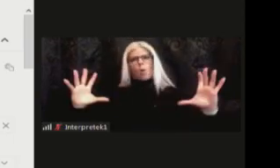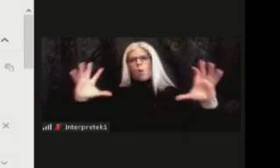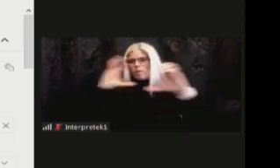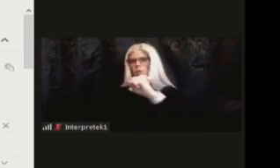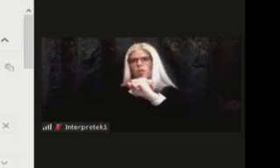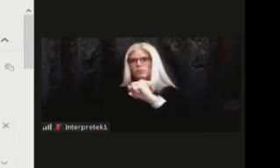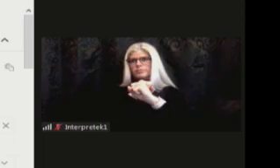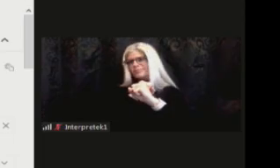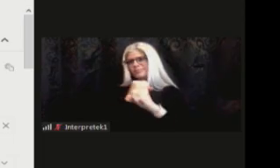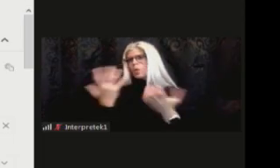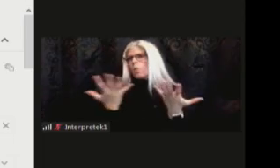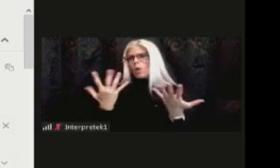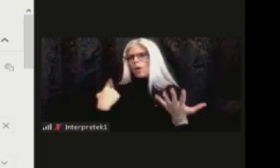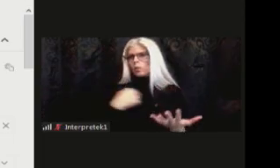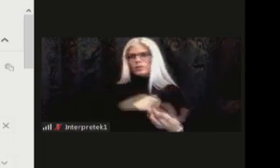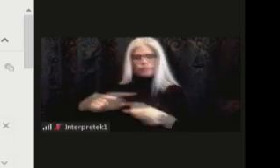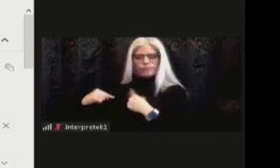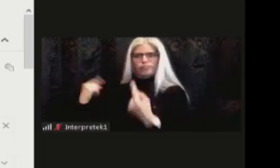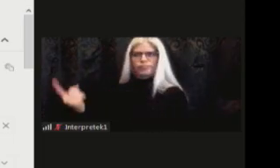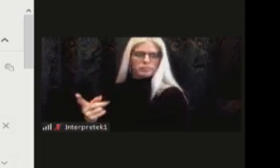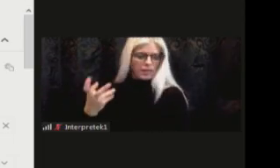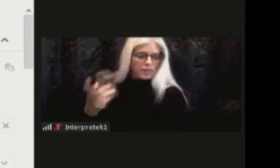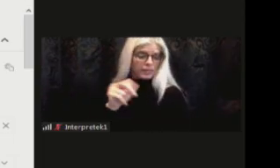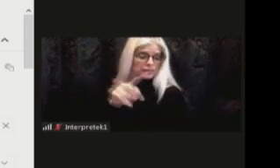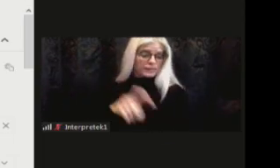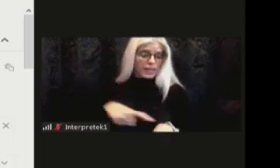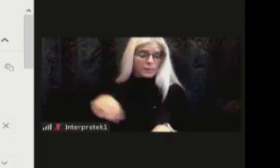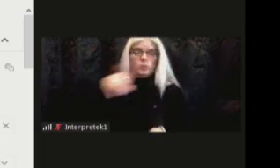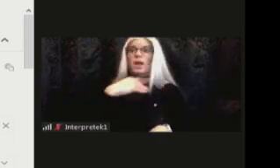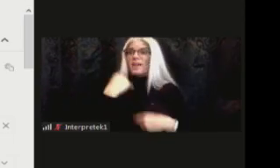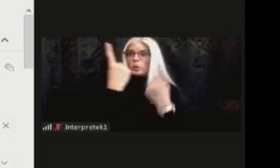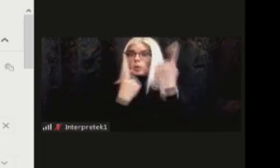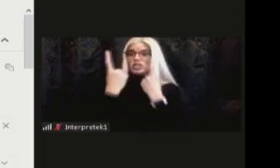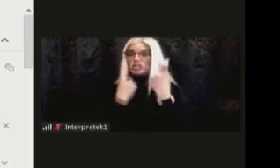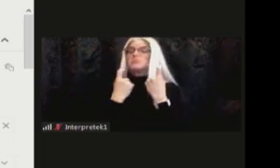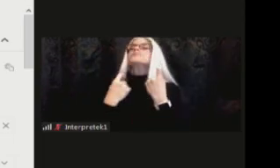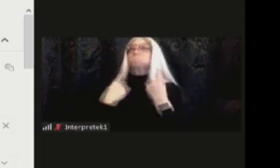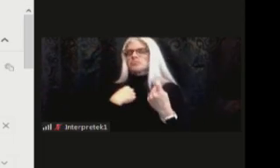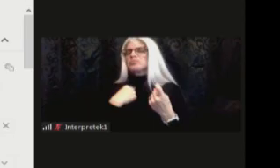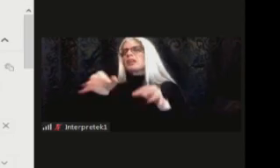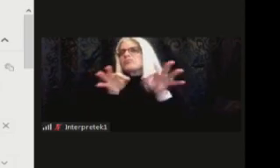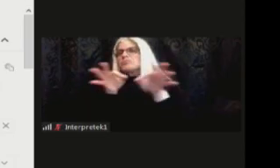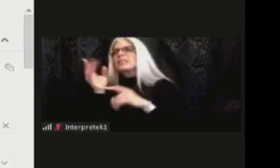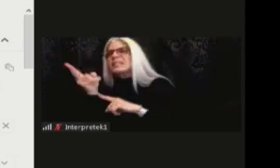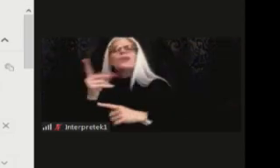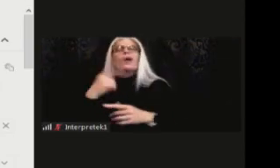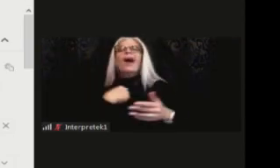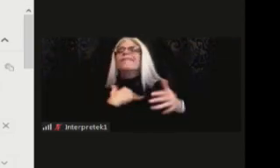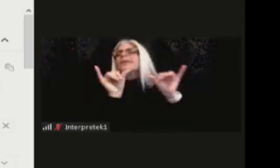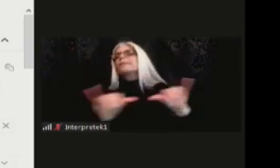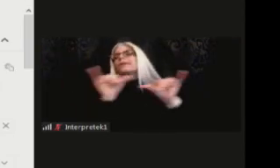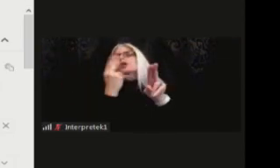end. We'll look at the history and original purpose of the plan, some common terms, then some key data